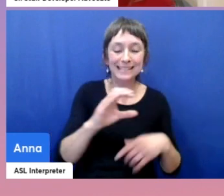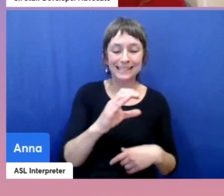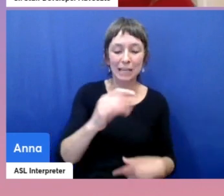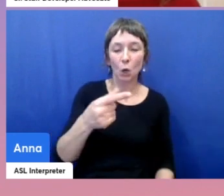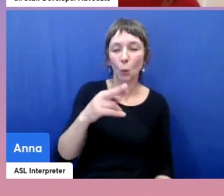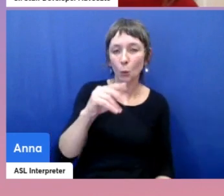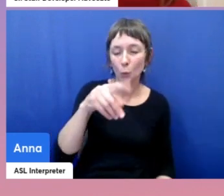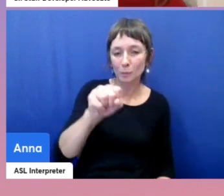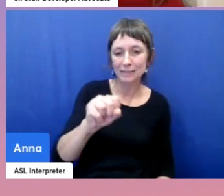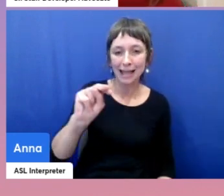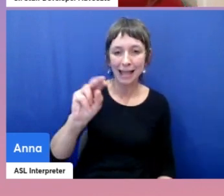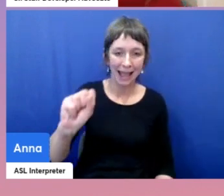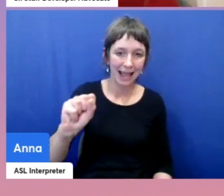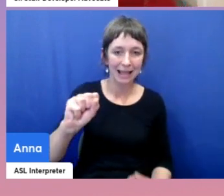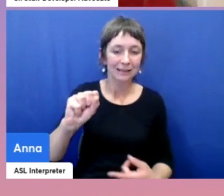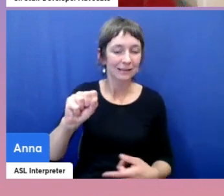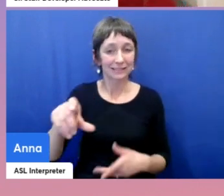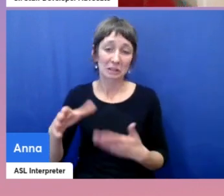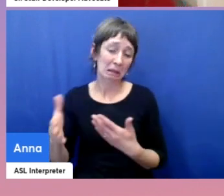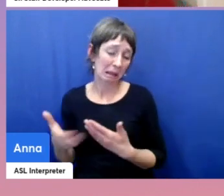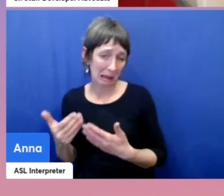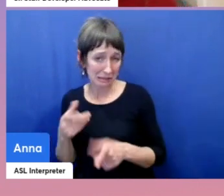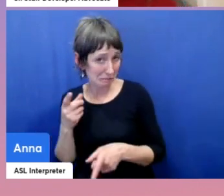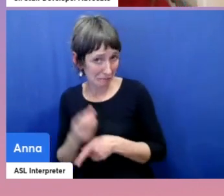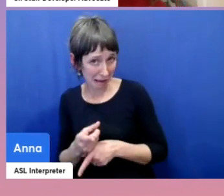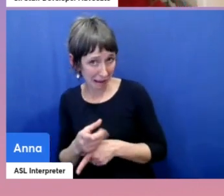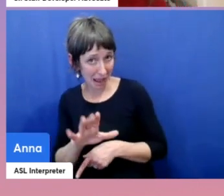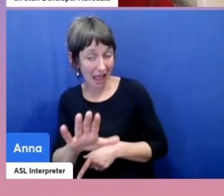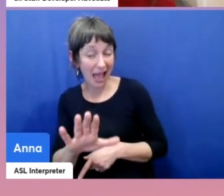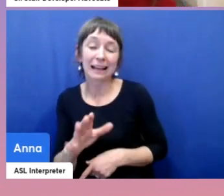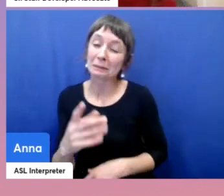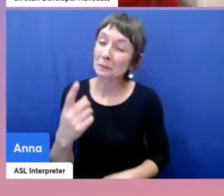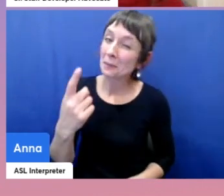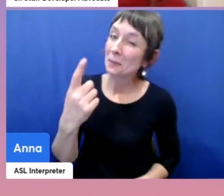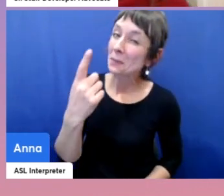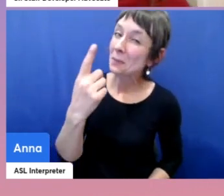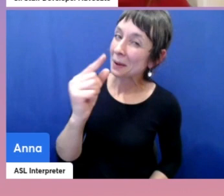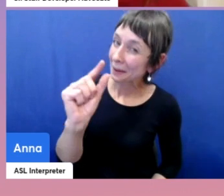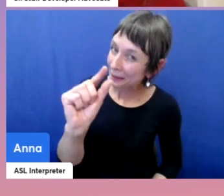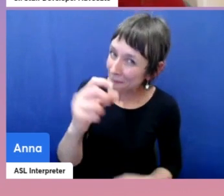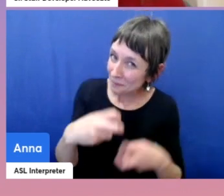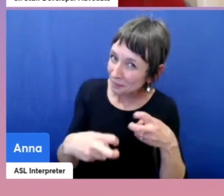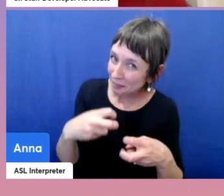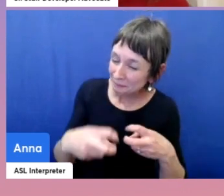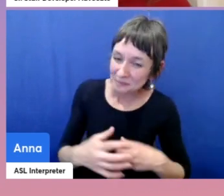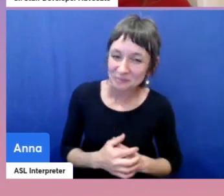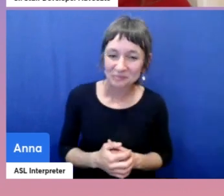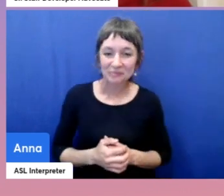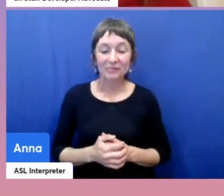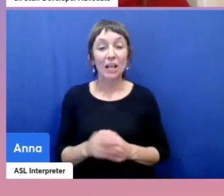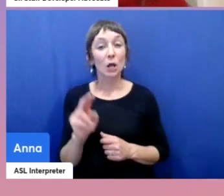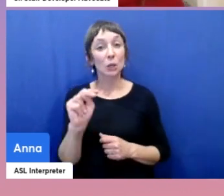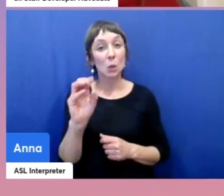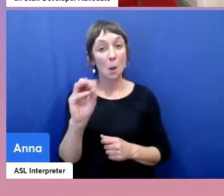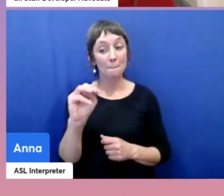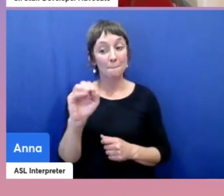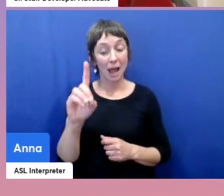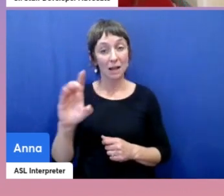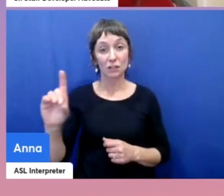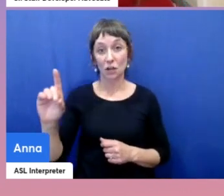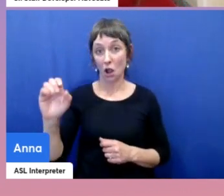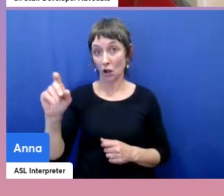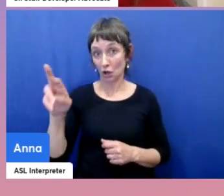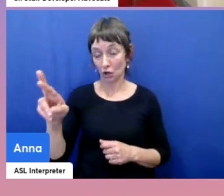Easy peasy lemon squeezy. But there is just one teeny tiny problem. The Nomad Docker task